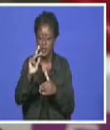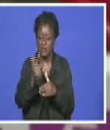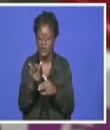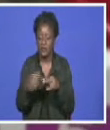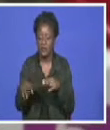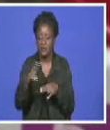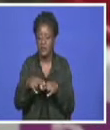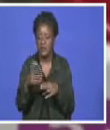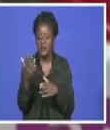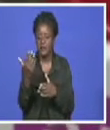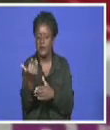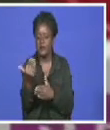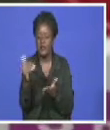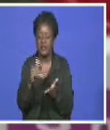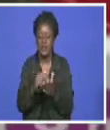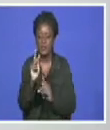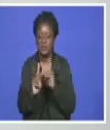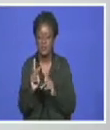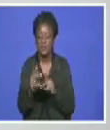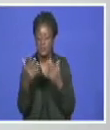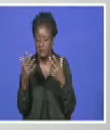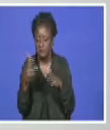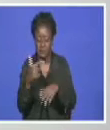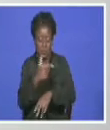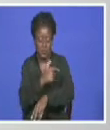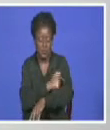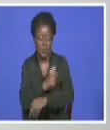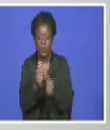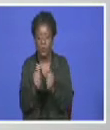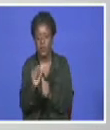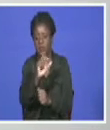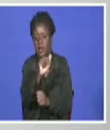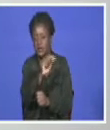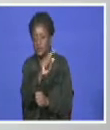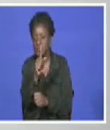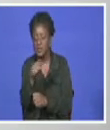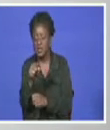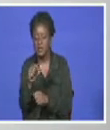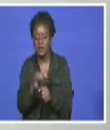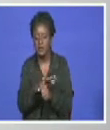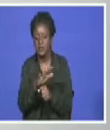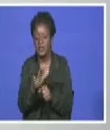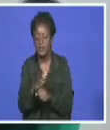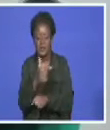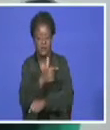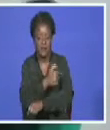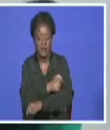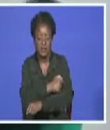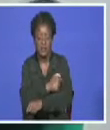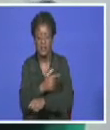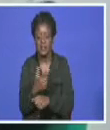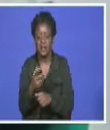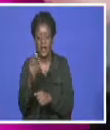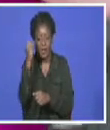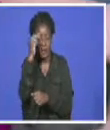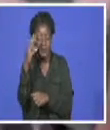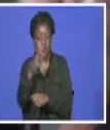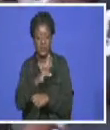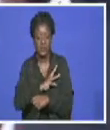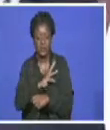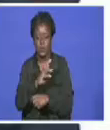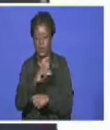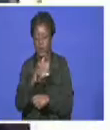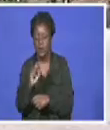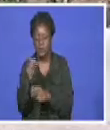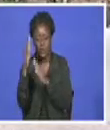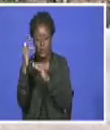Some 15,000 persons have been inoculated with the AstraZeneca COVID-19 vaccine so far. Minister Wells is hoping that as